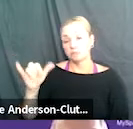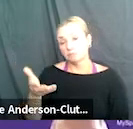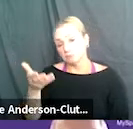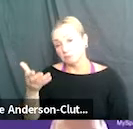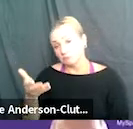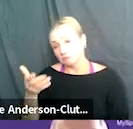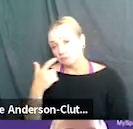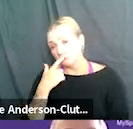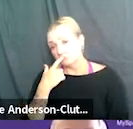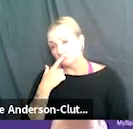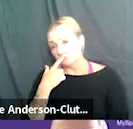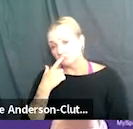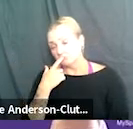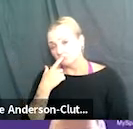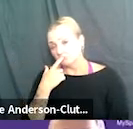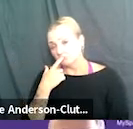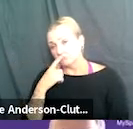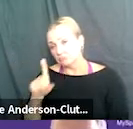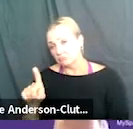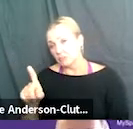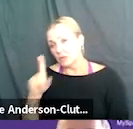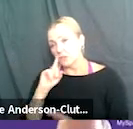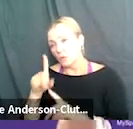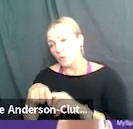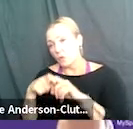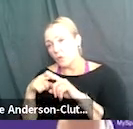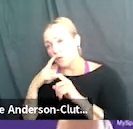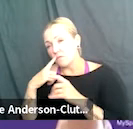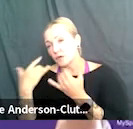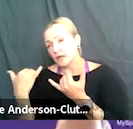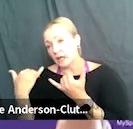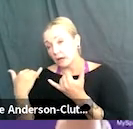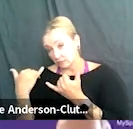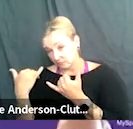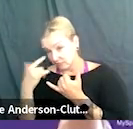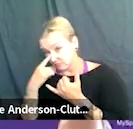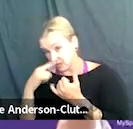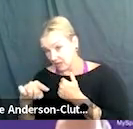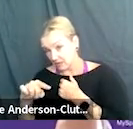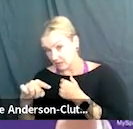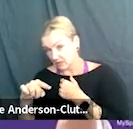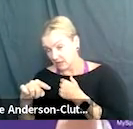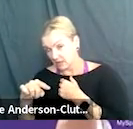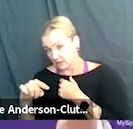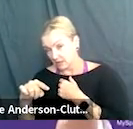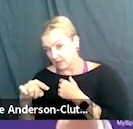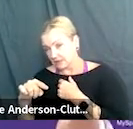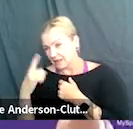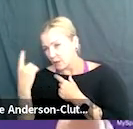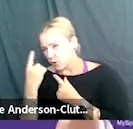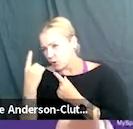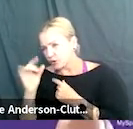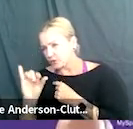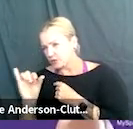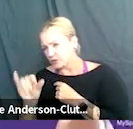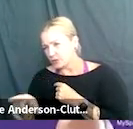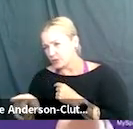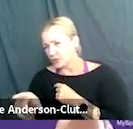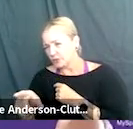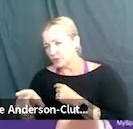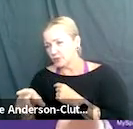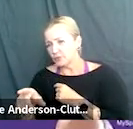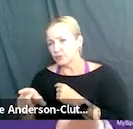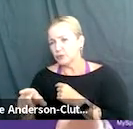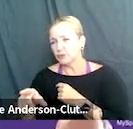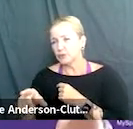gonna table that. I think that's the phrase, and I come back to it in a moment, because that's certainly something that I've wondered about, with having seen now 3